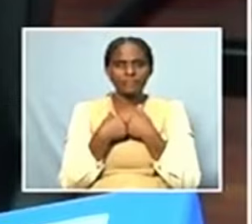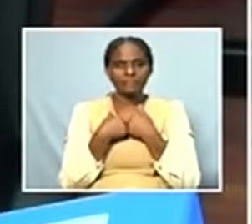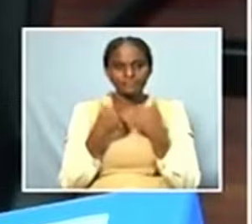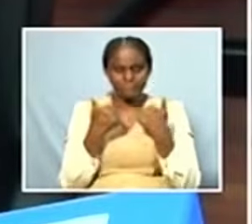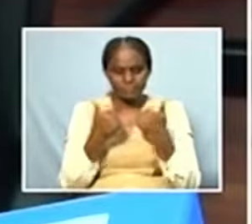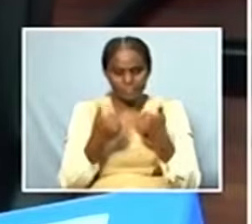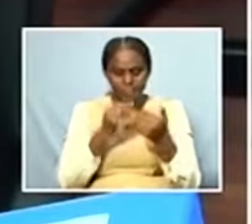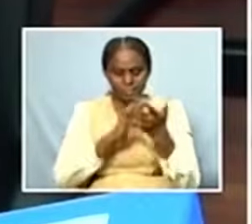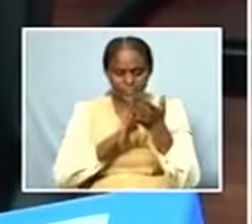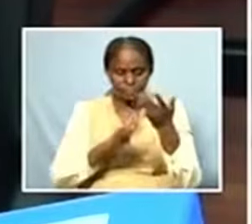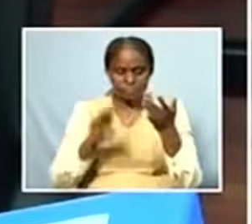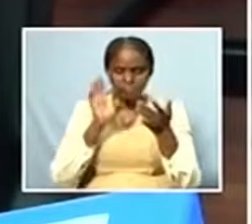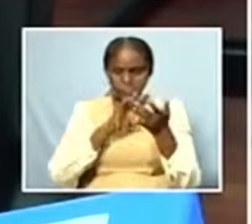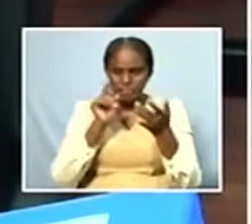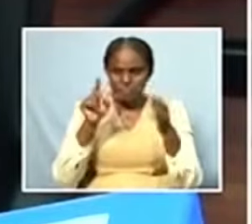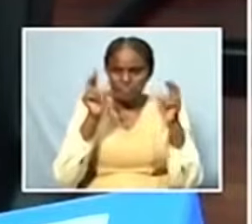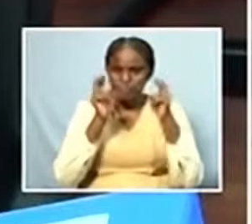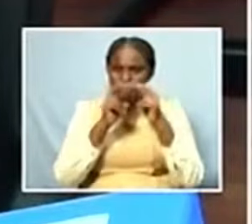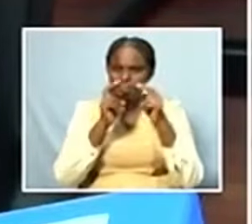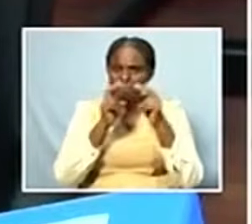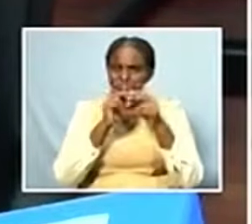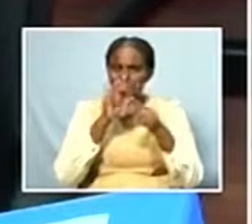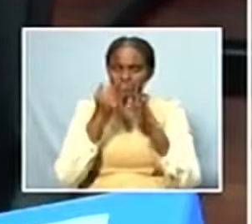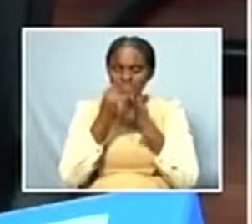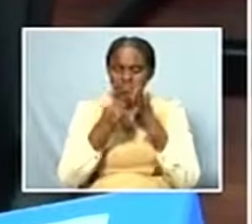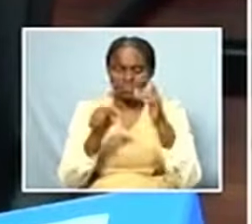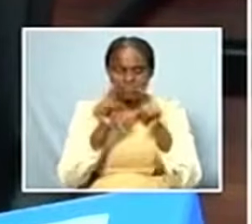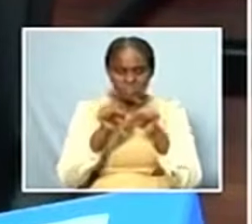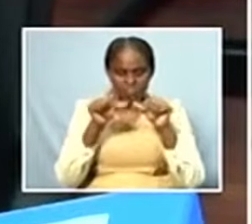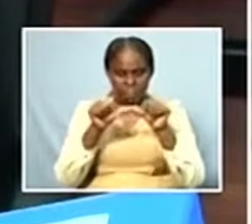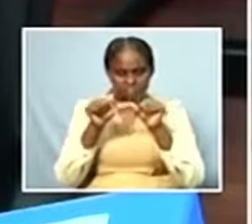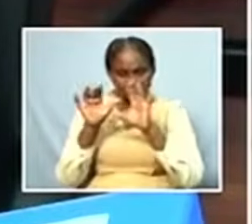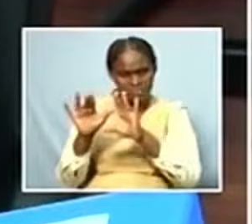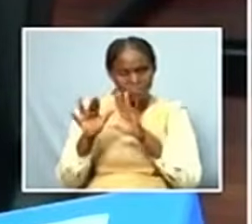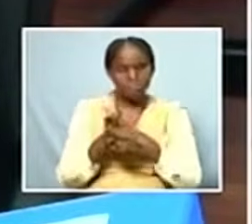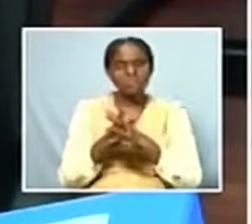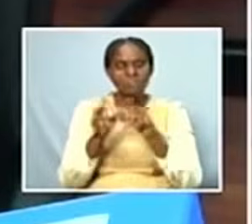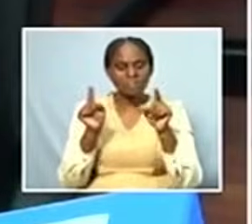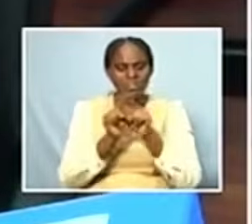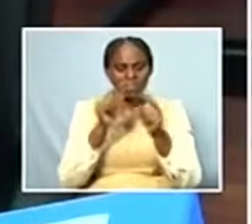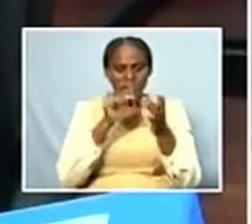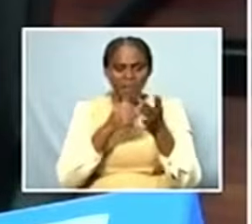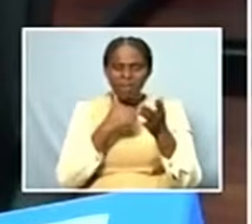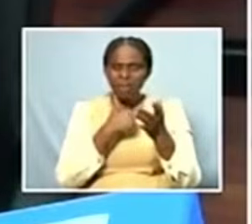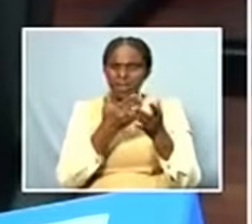it was believed that the contracts were still running, and